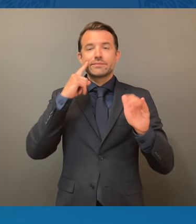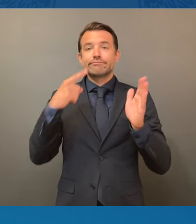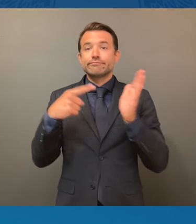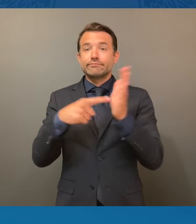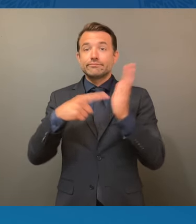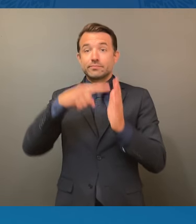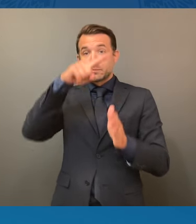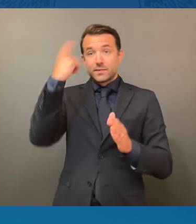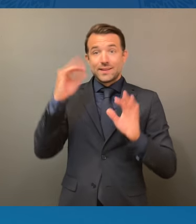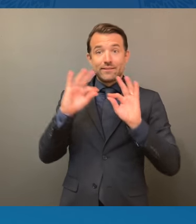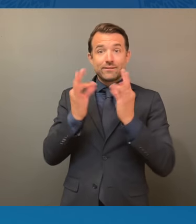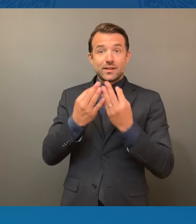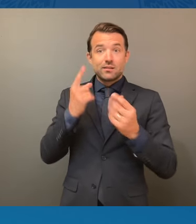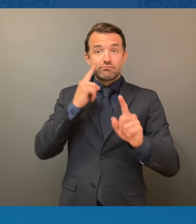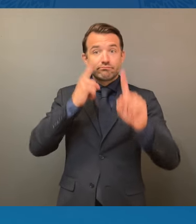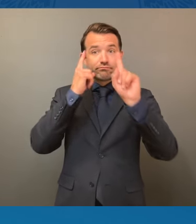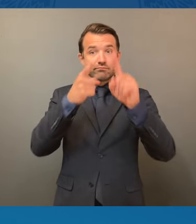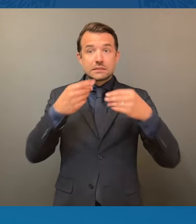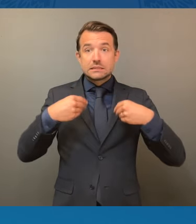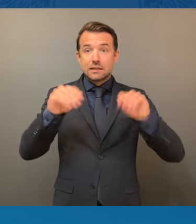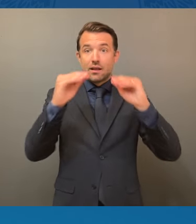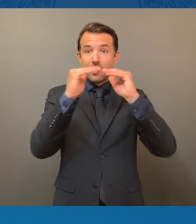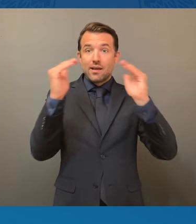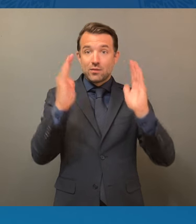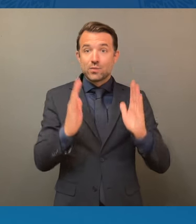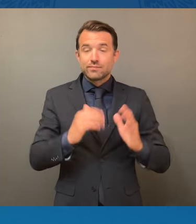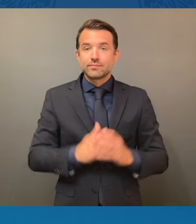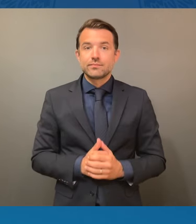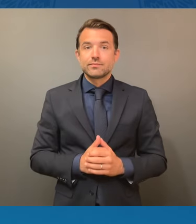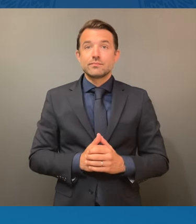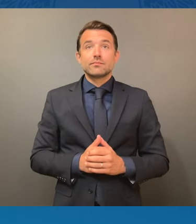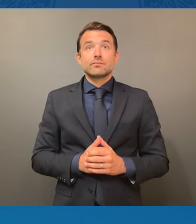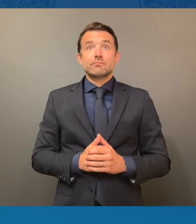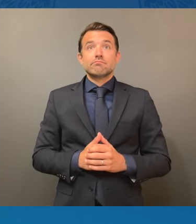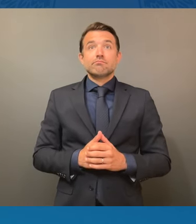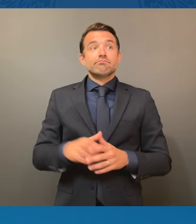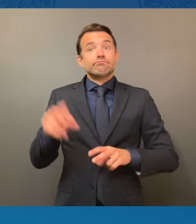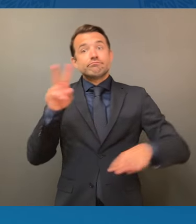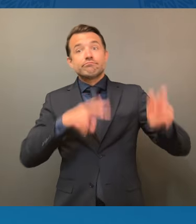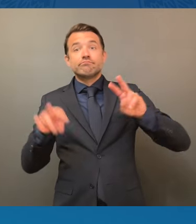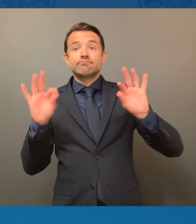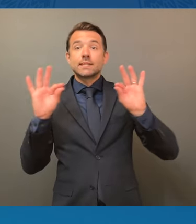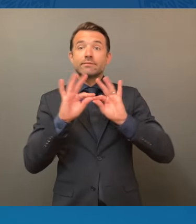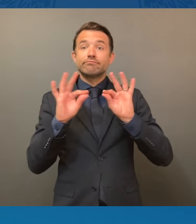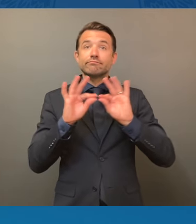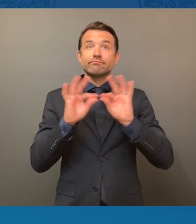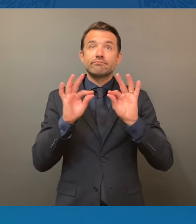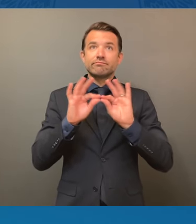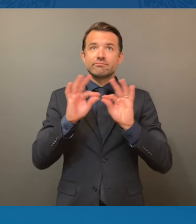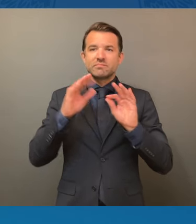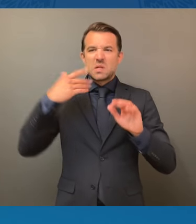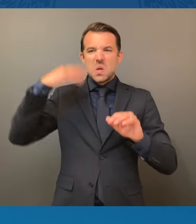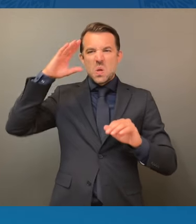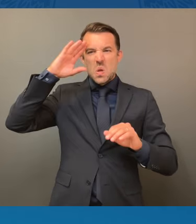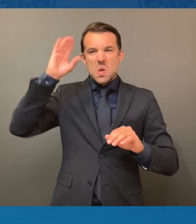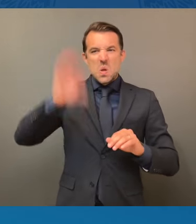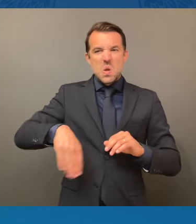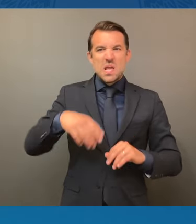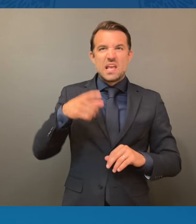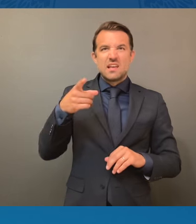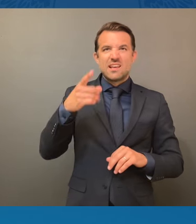home, and they get the appraisal, and they just know it is not the